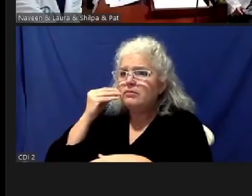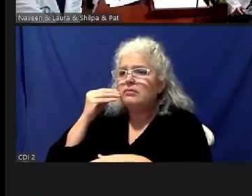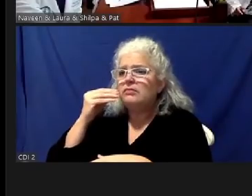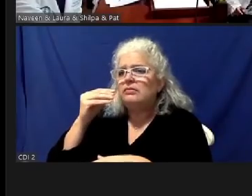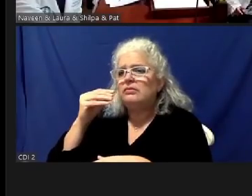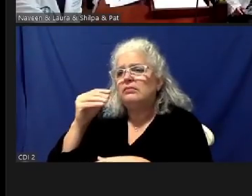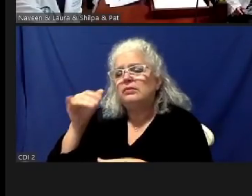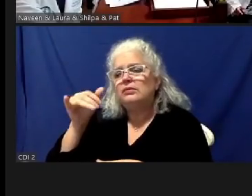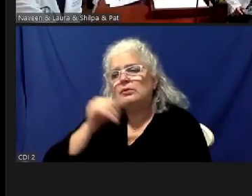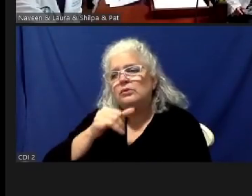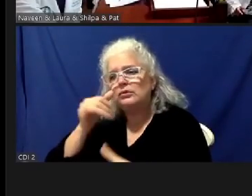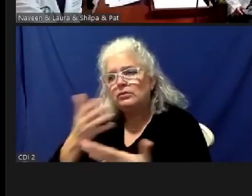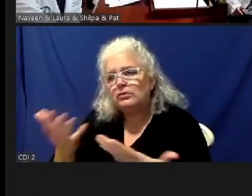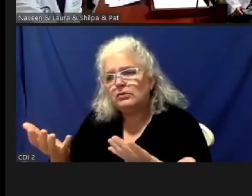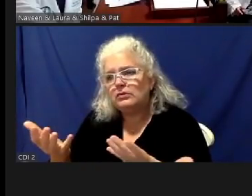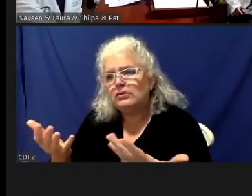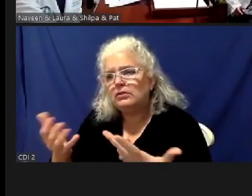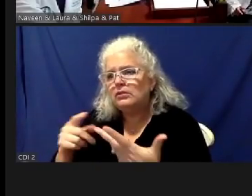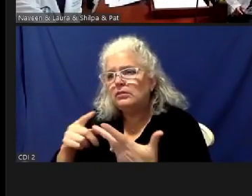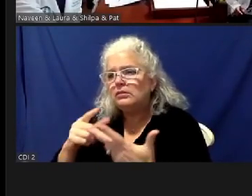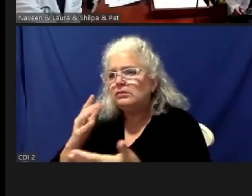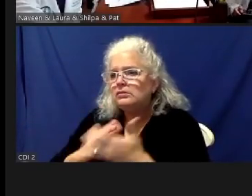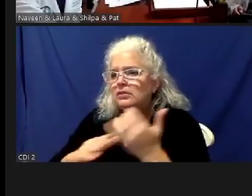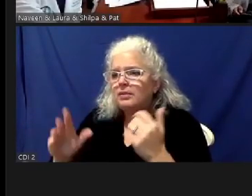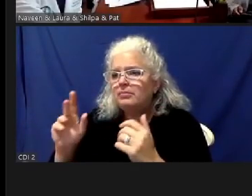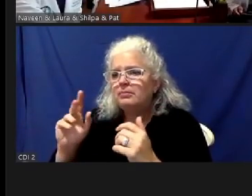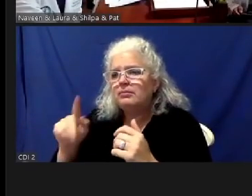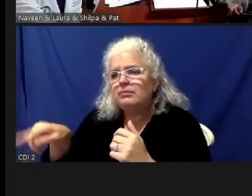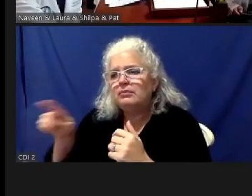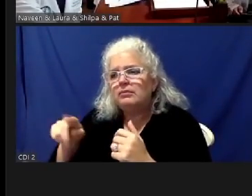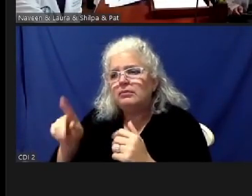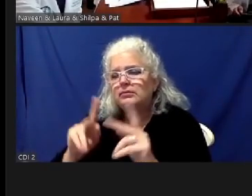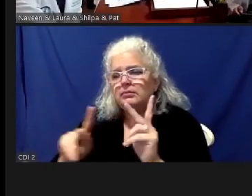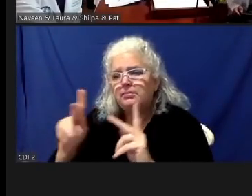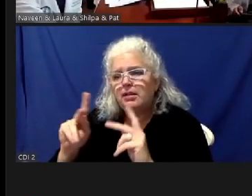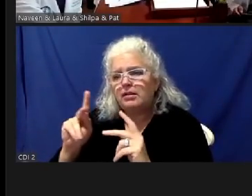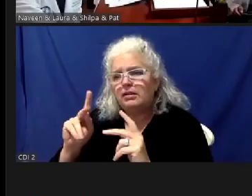health, and unfortunately some increases in